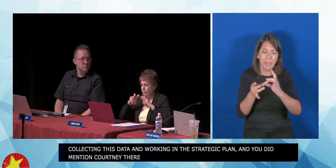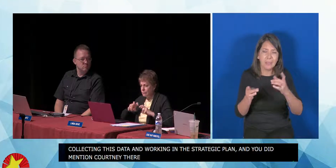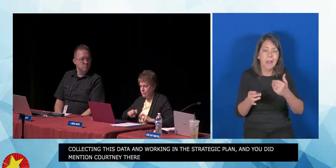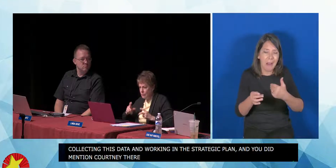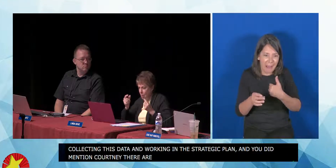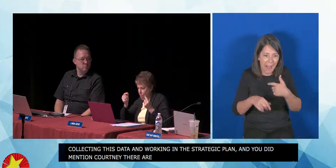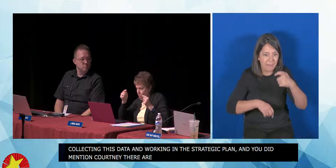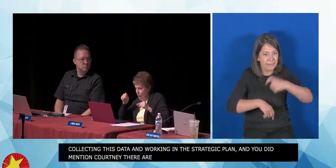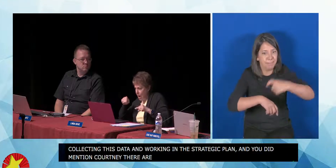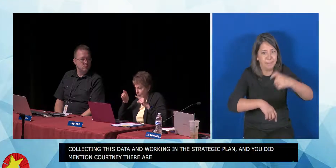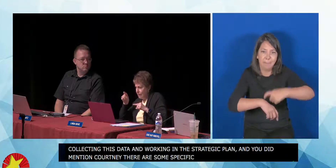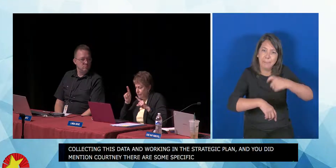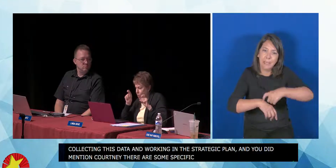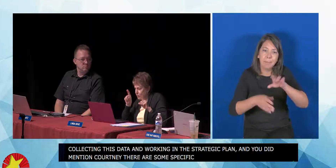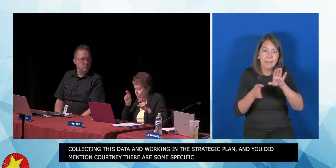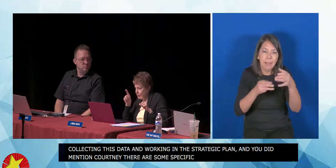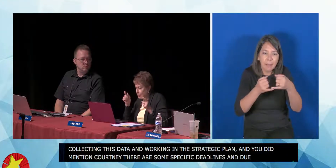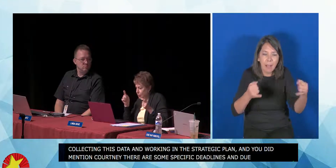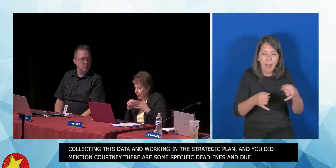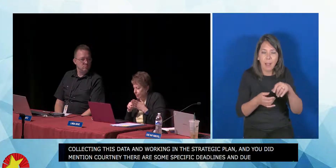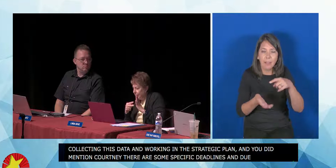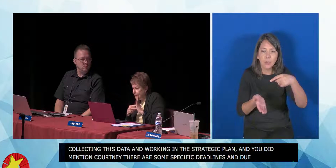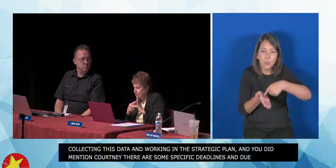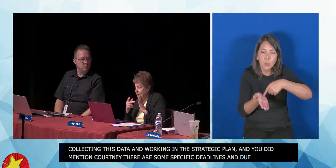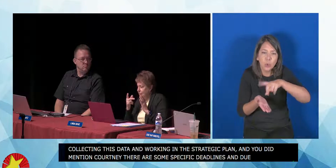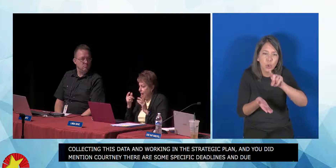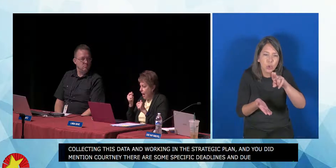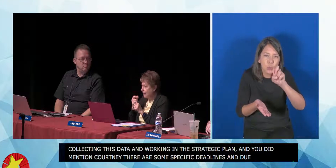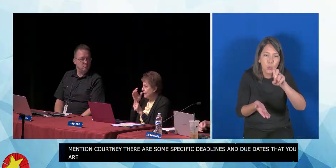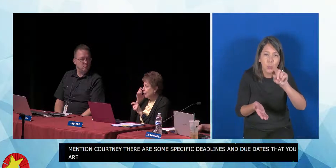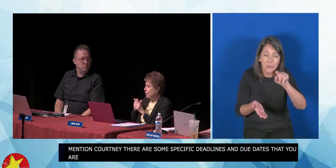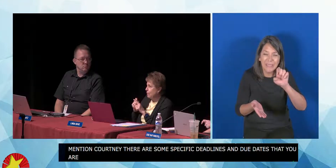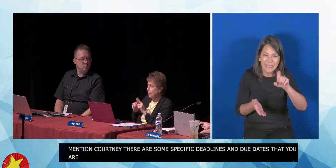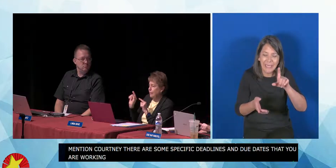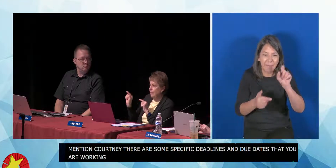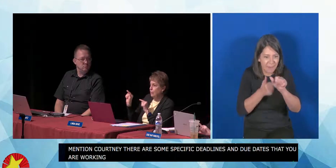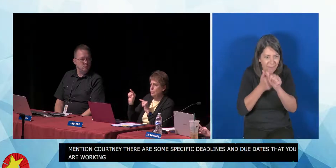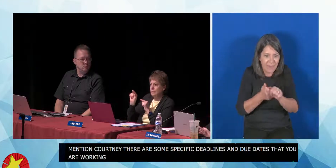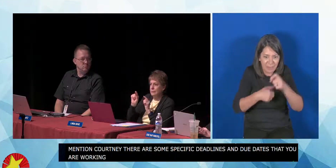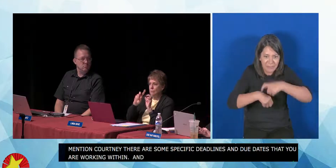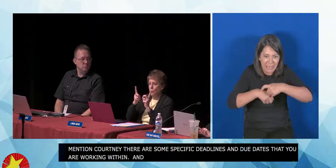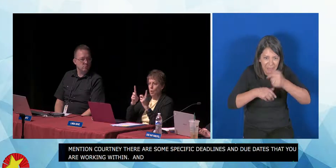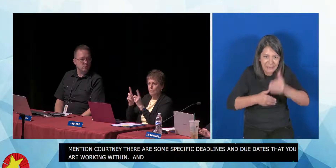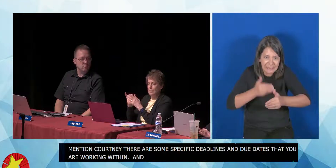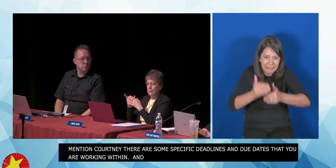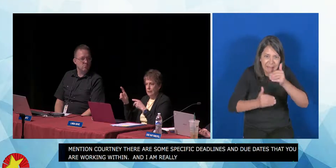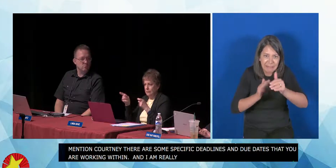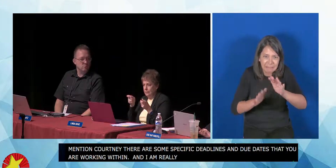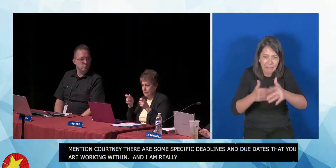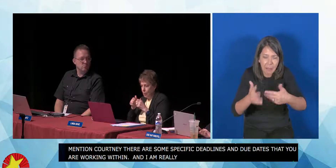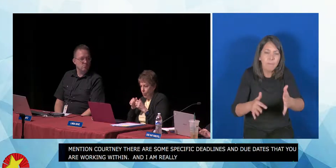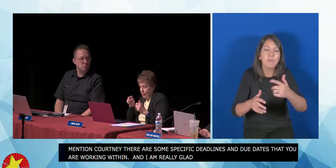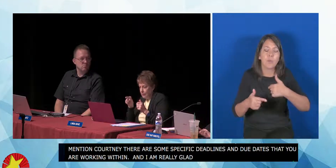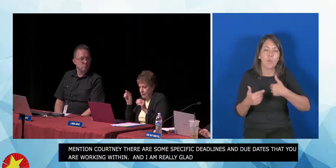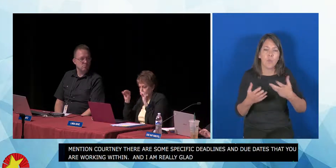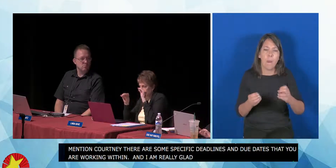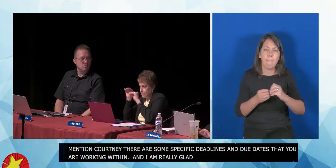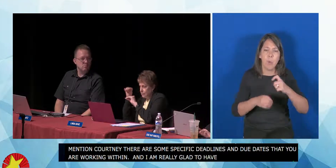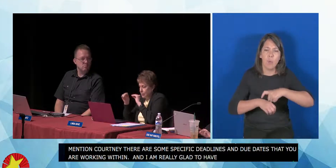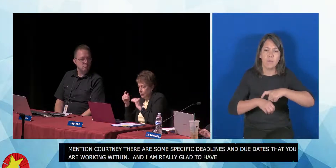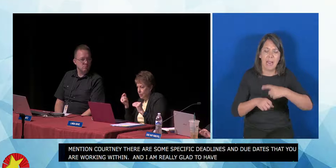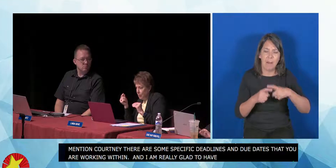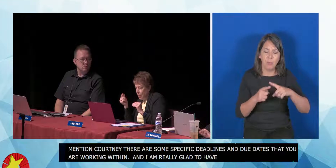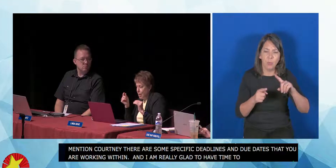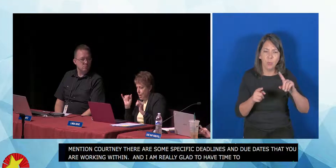dates that you're working within, and I would really love to have time to hear more from